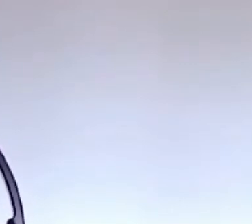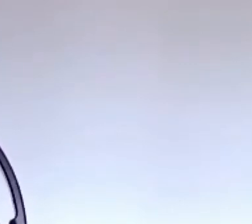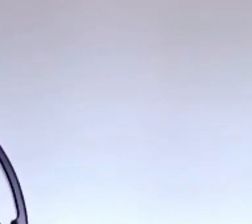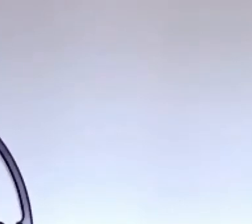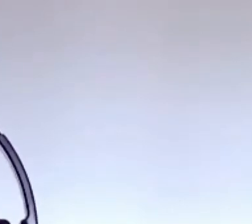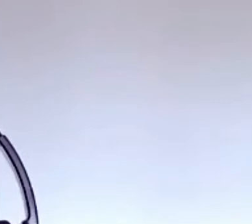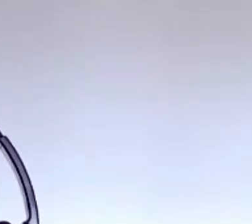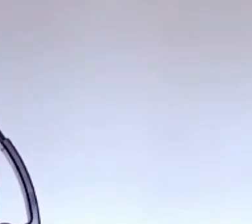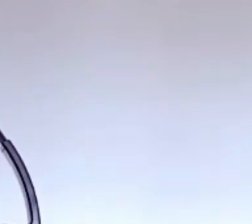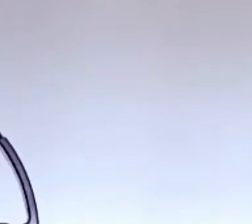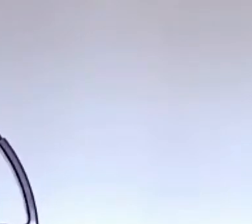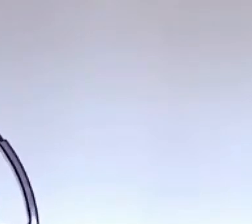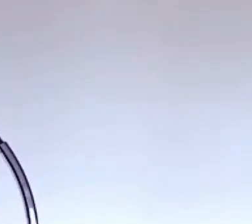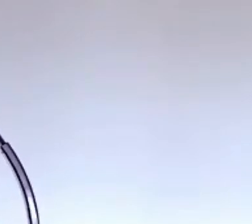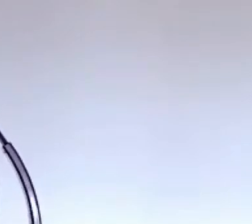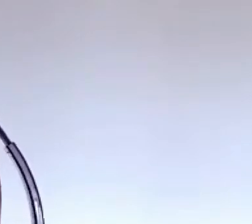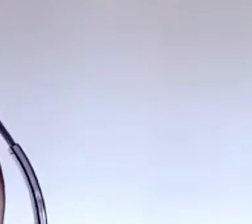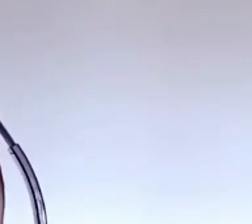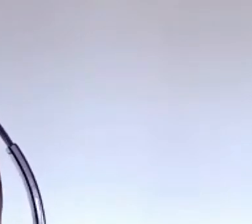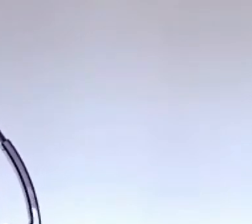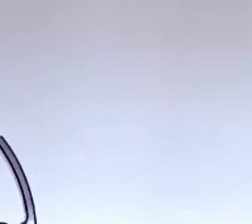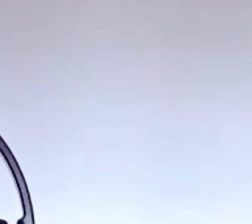action.